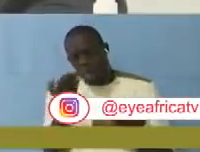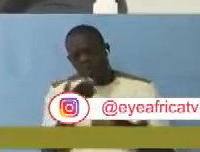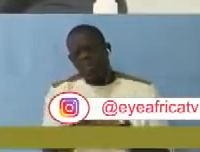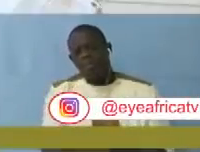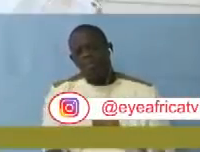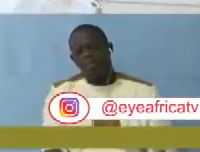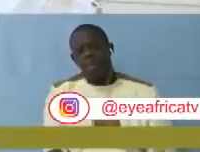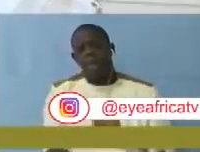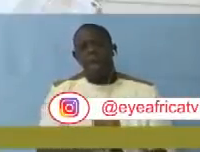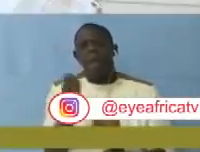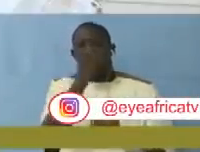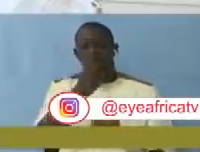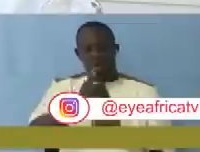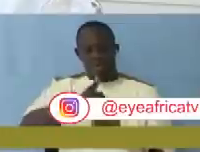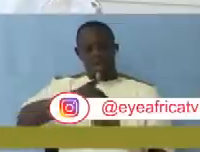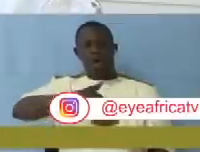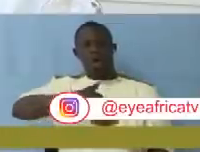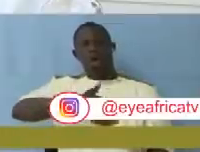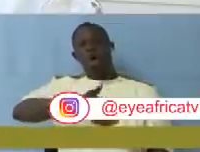Because of my honesty.